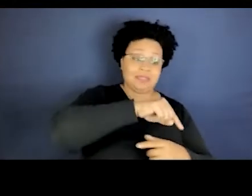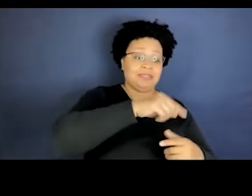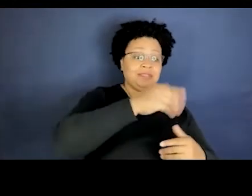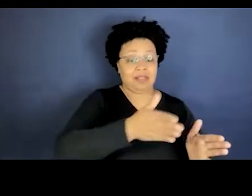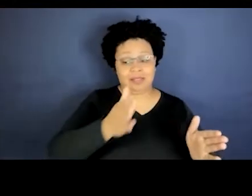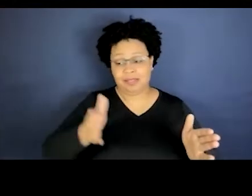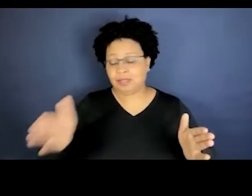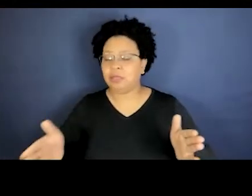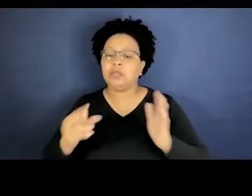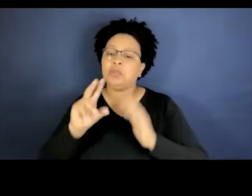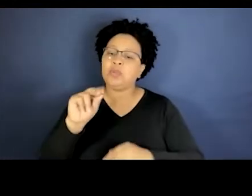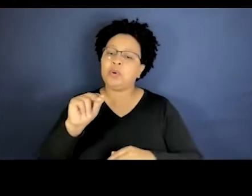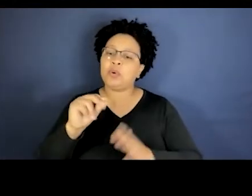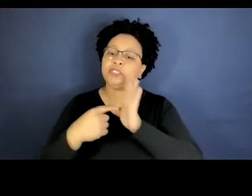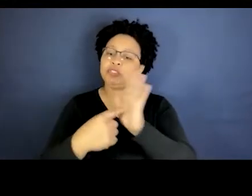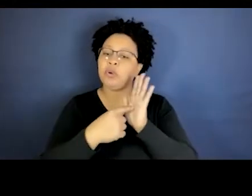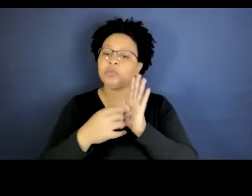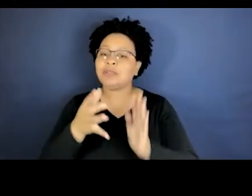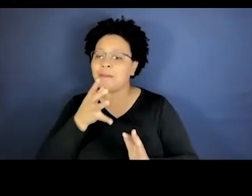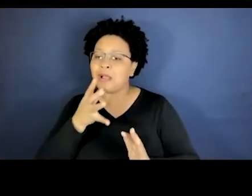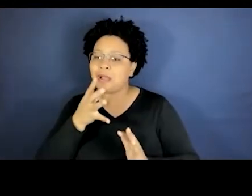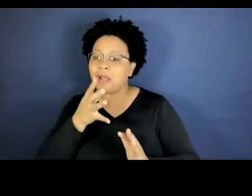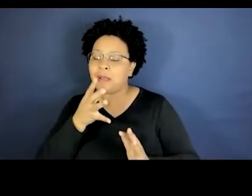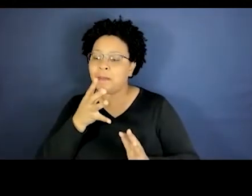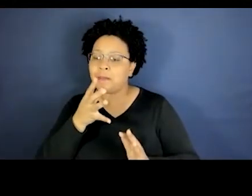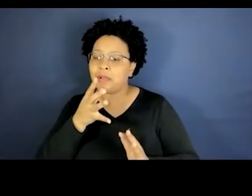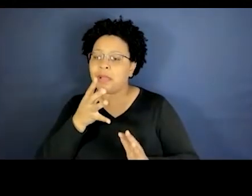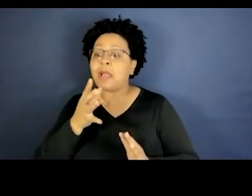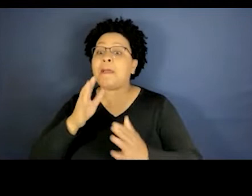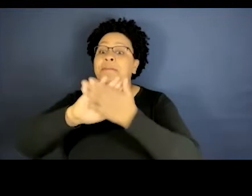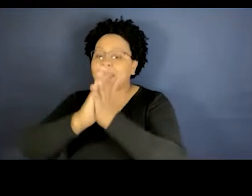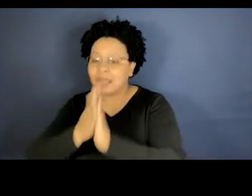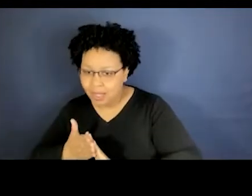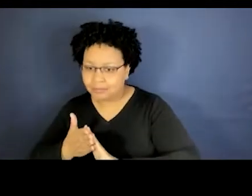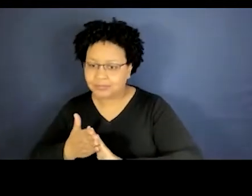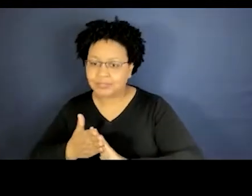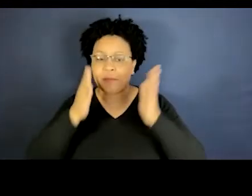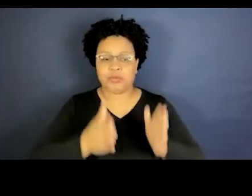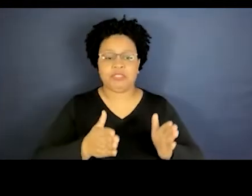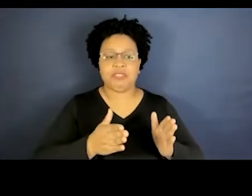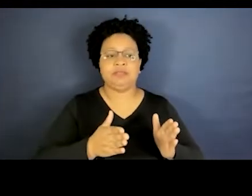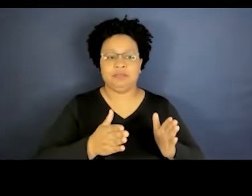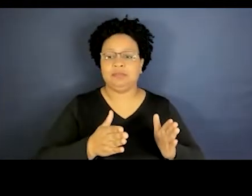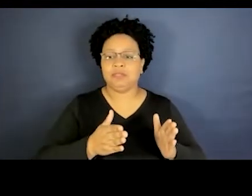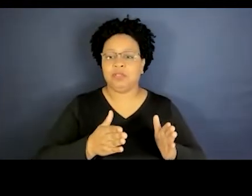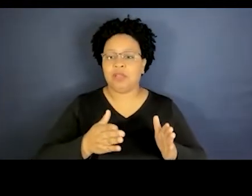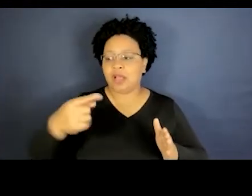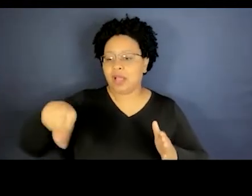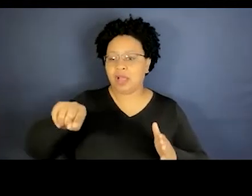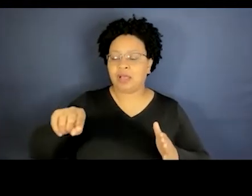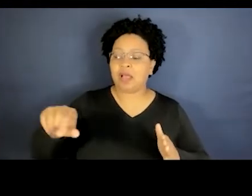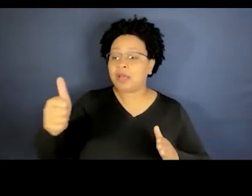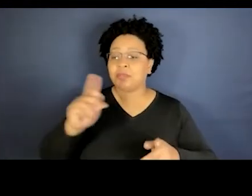to demonstrate how the mothers become a phase 1 trustworthy agent of support for another mother or